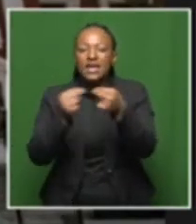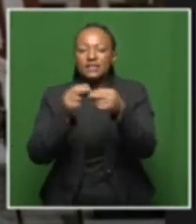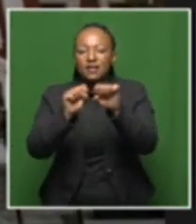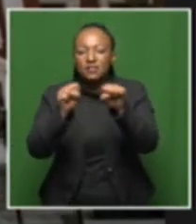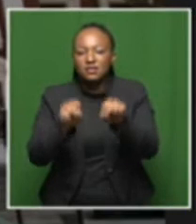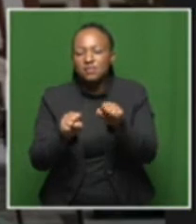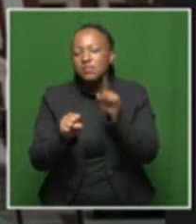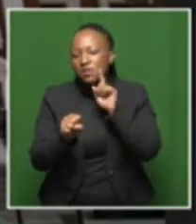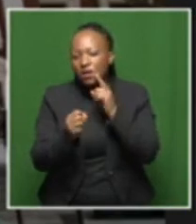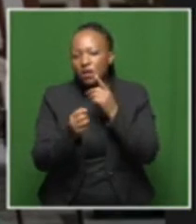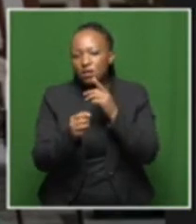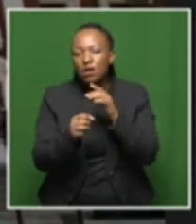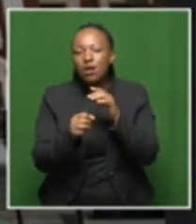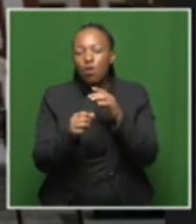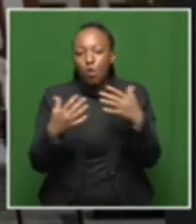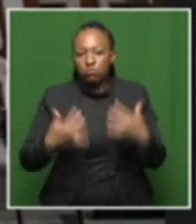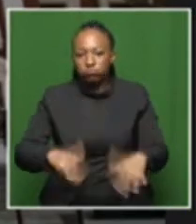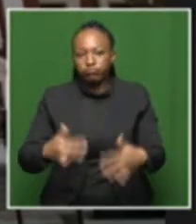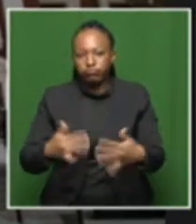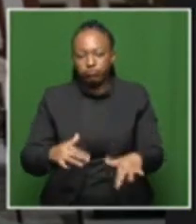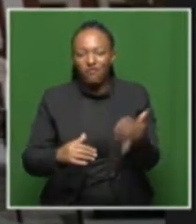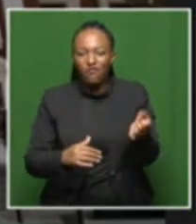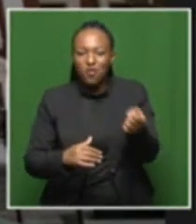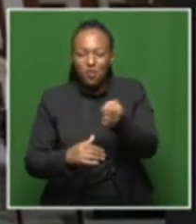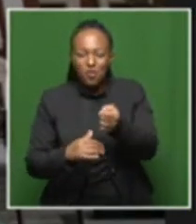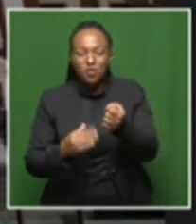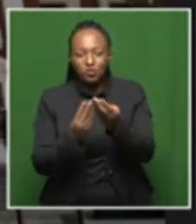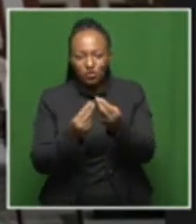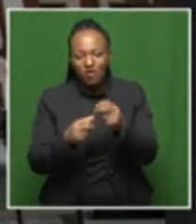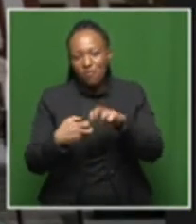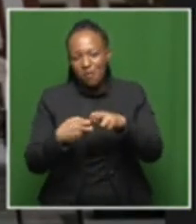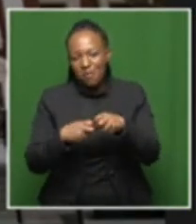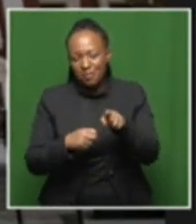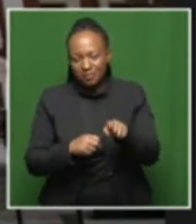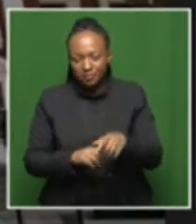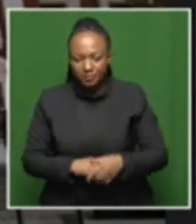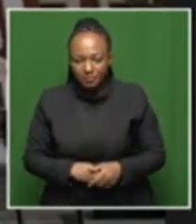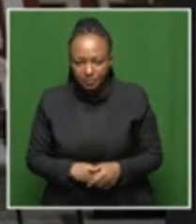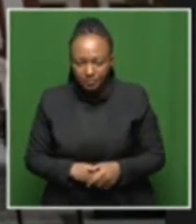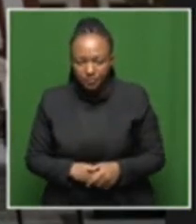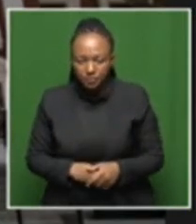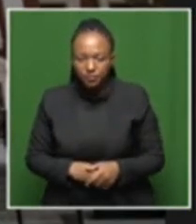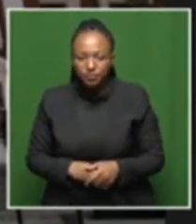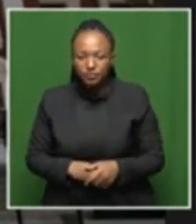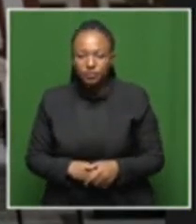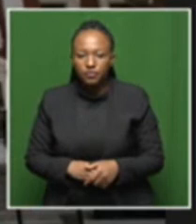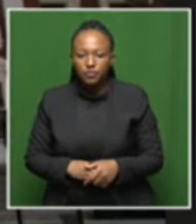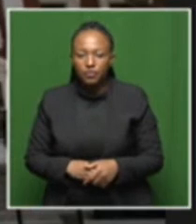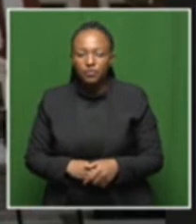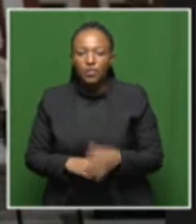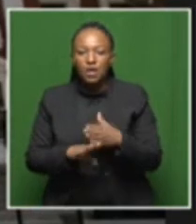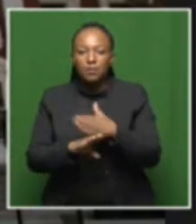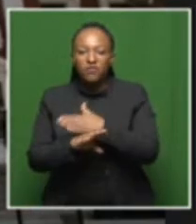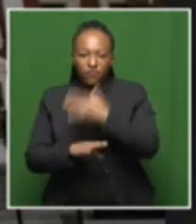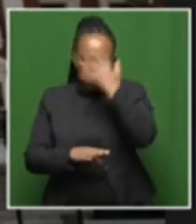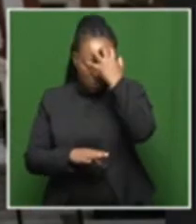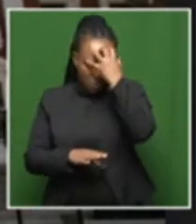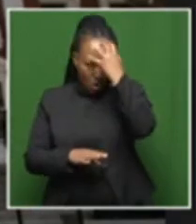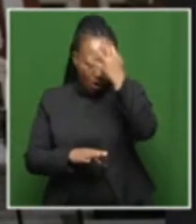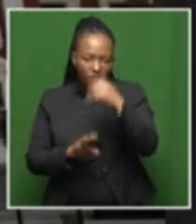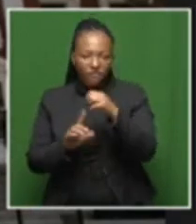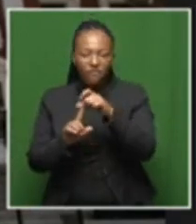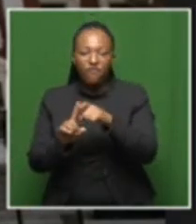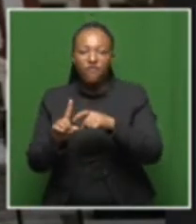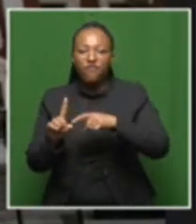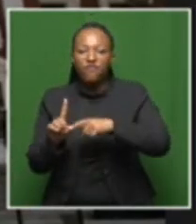this is a major step forward in dealing with that problem. And as indicated by Prof. de Oliveira